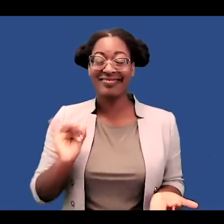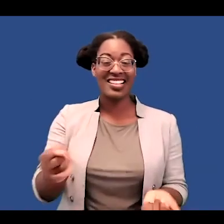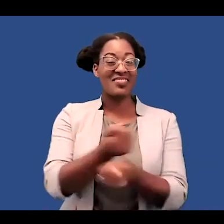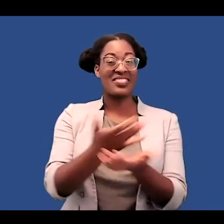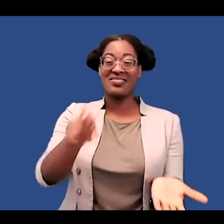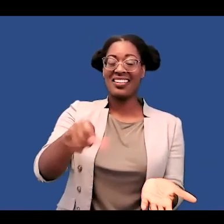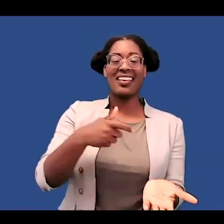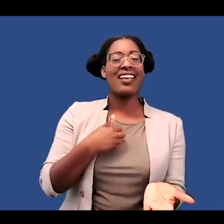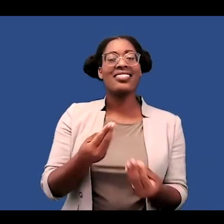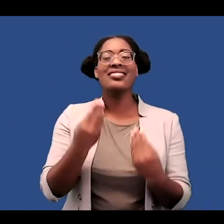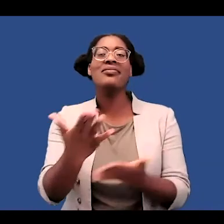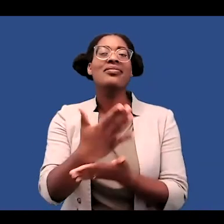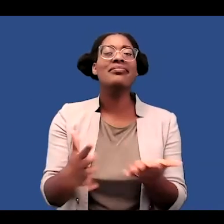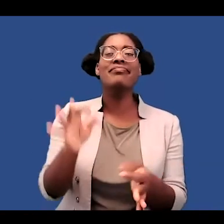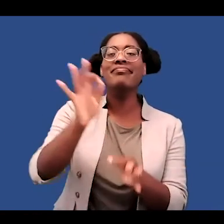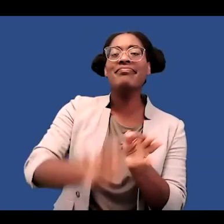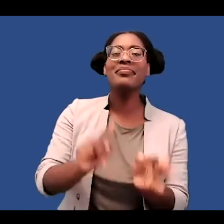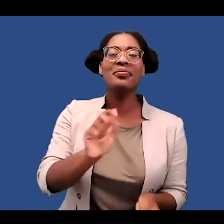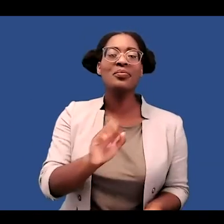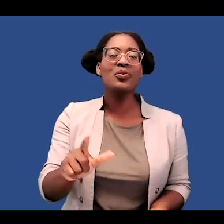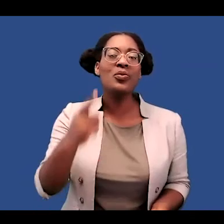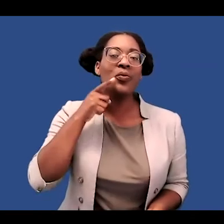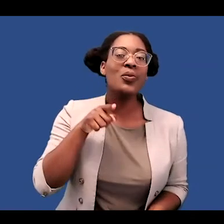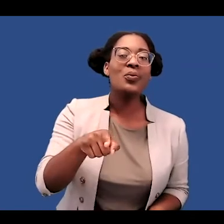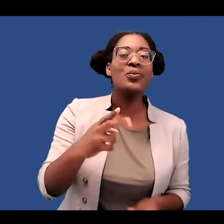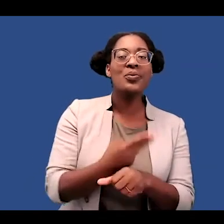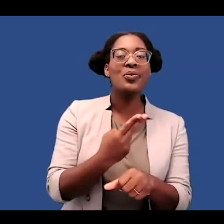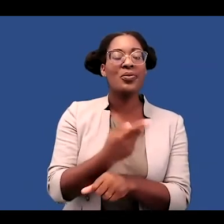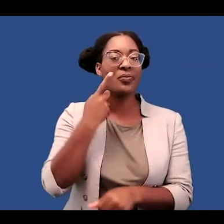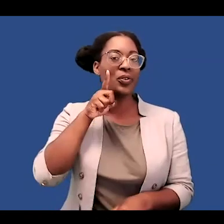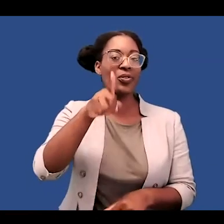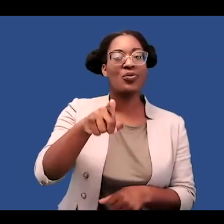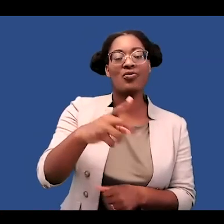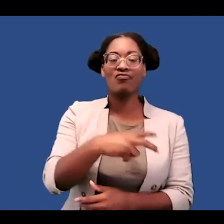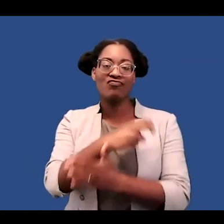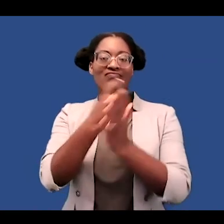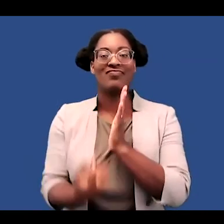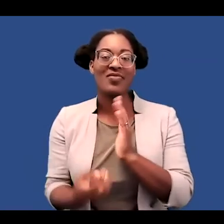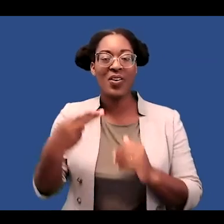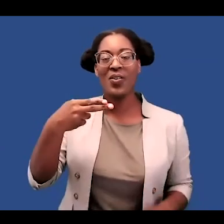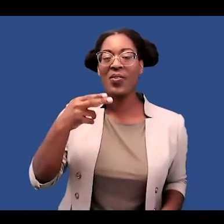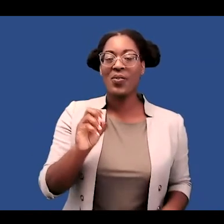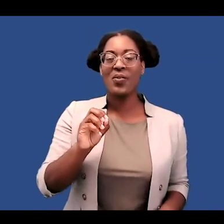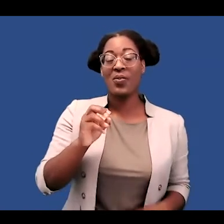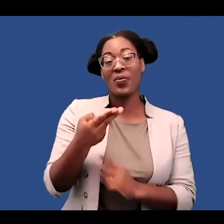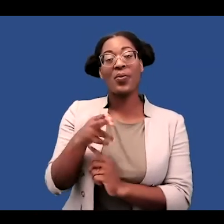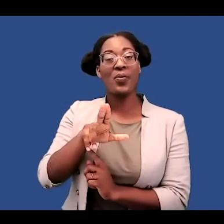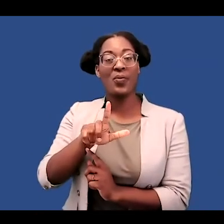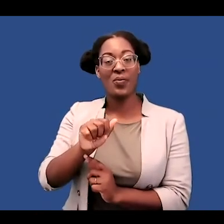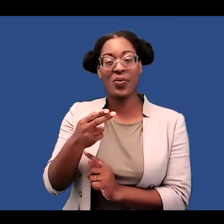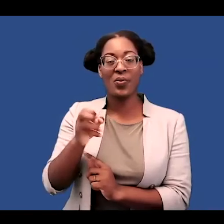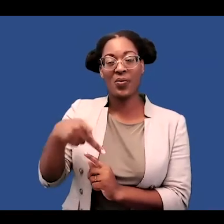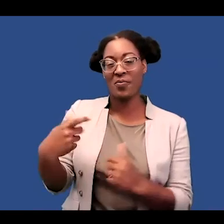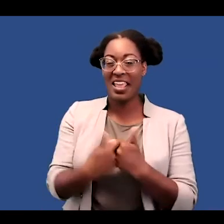you need right now. I just gave you some simple tools for you to use to jump back into this hula hoop game. Please don't